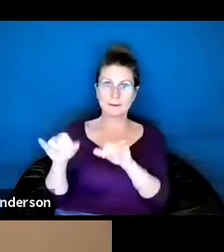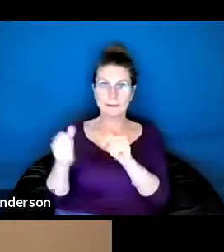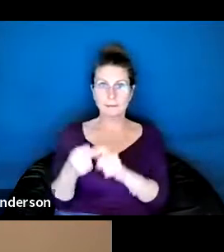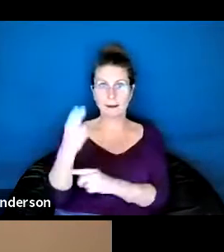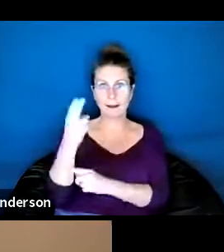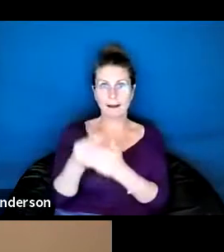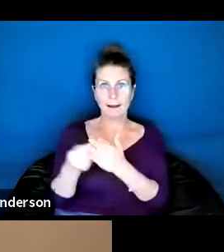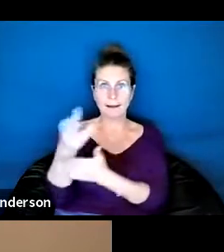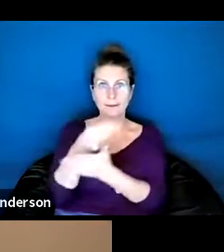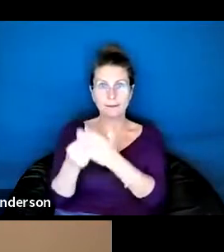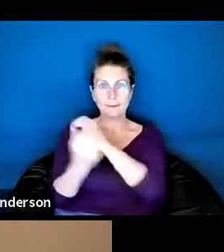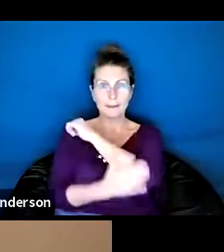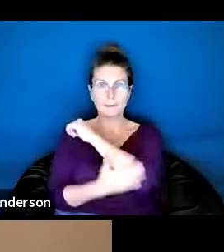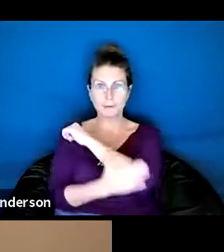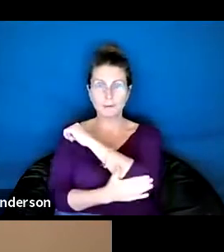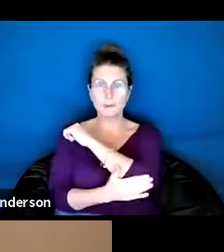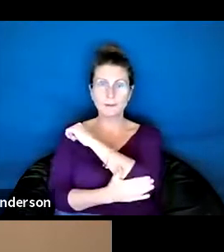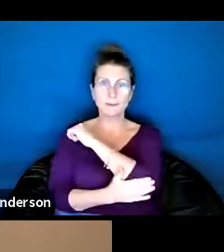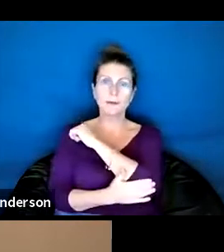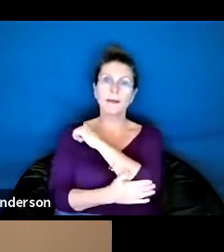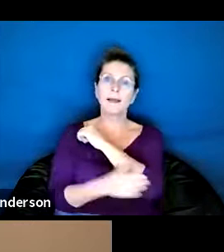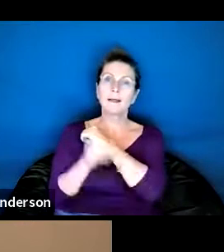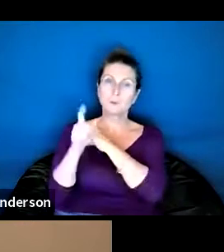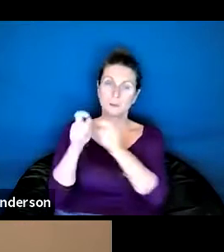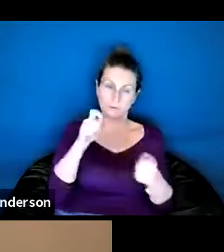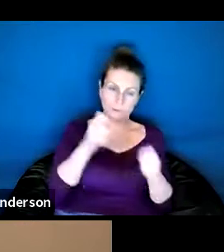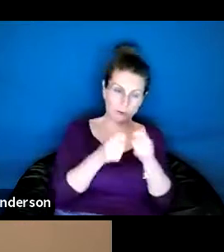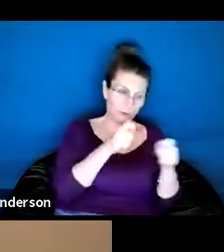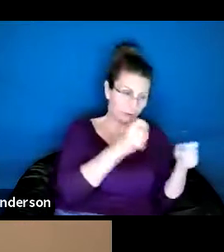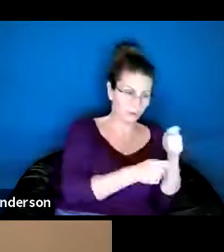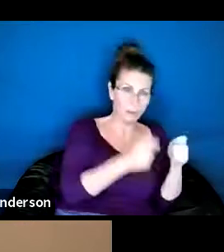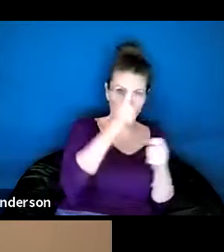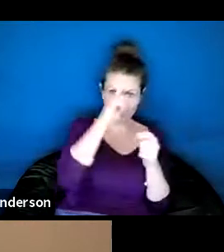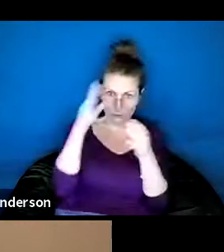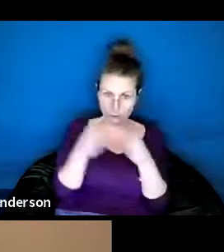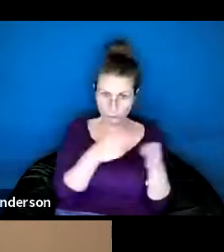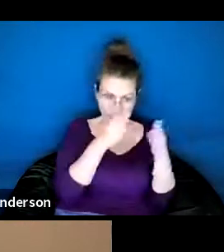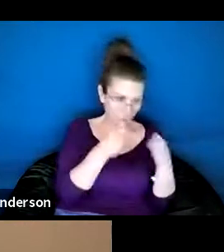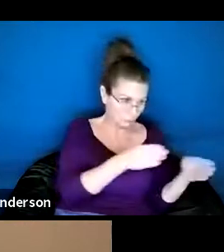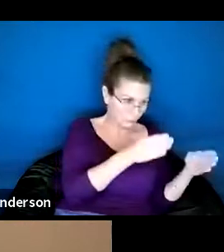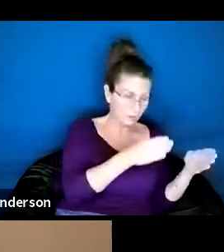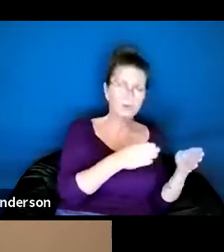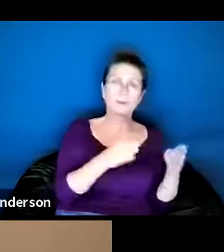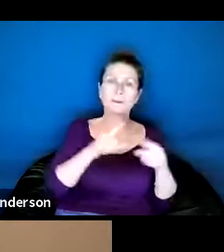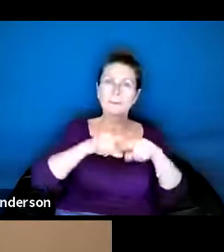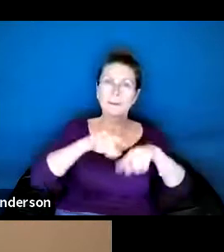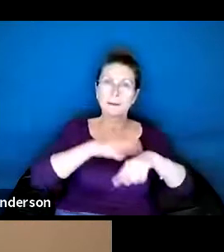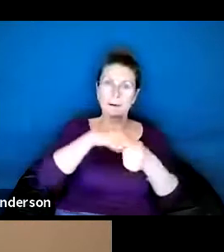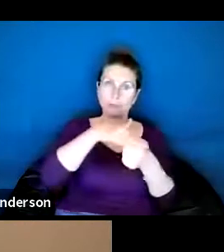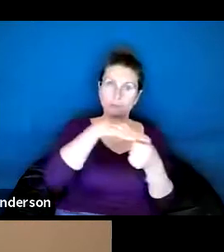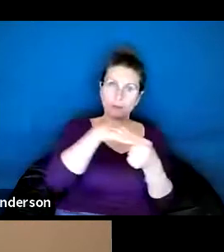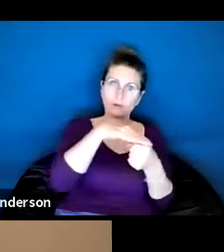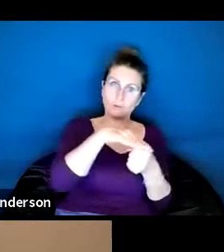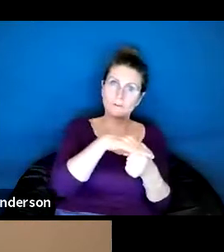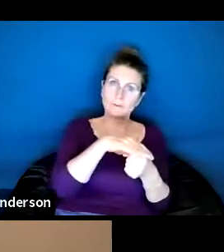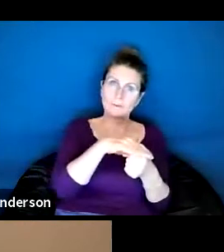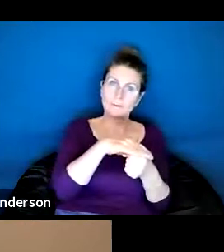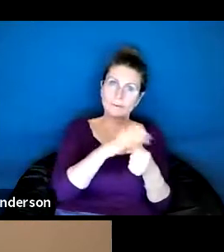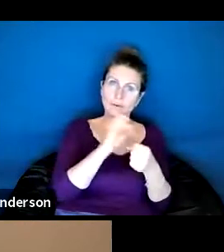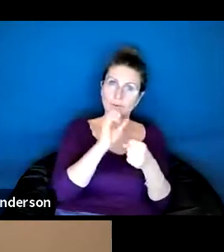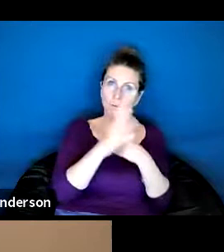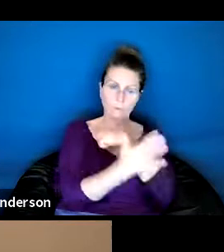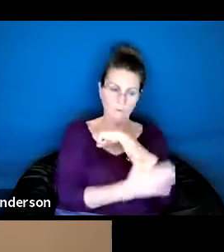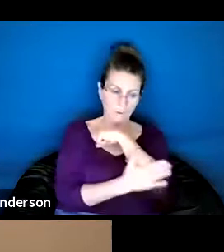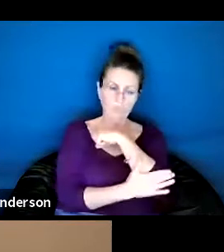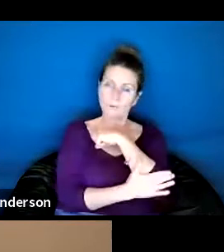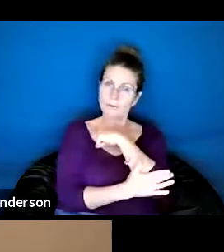reduce AMR need to be tailored for different nations and different regions based on their